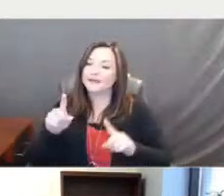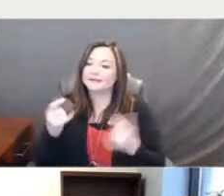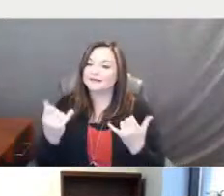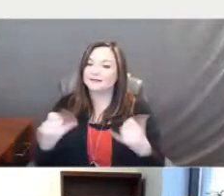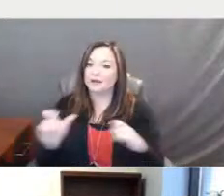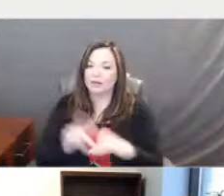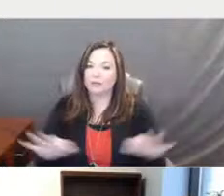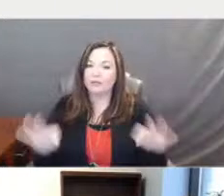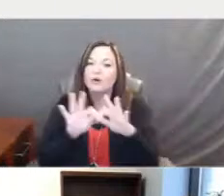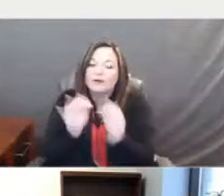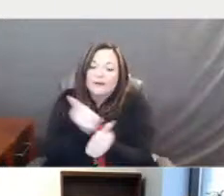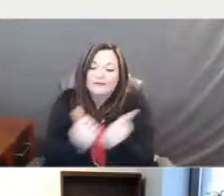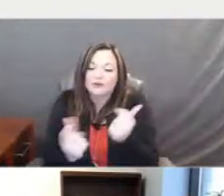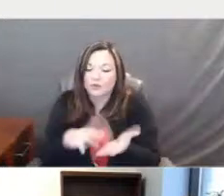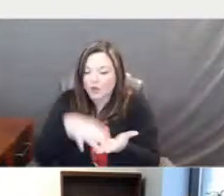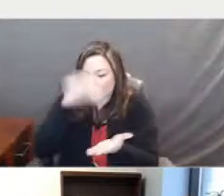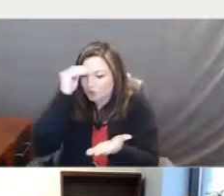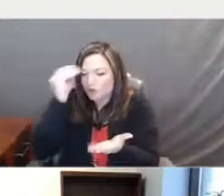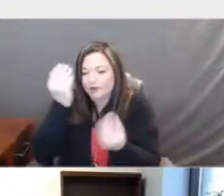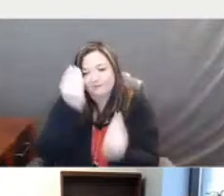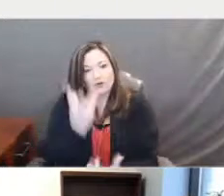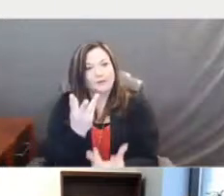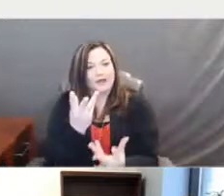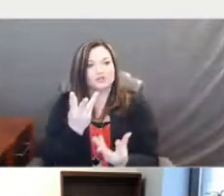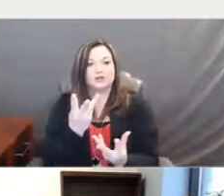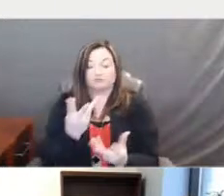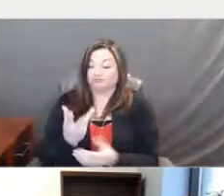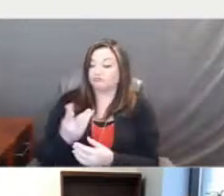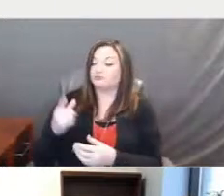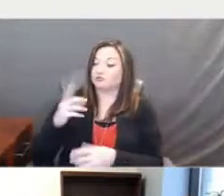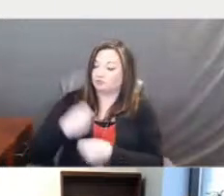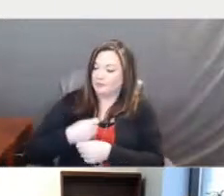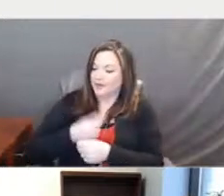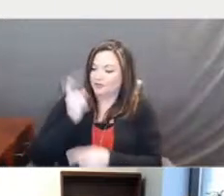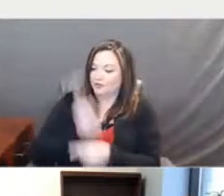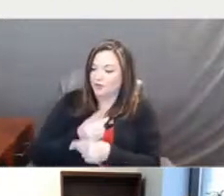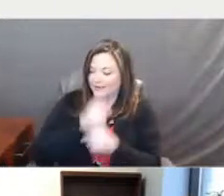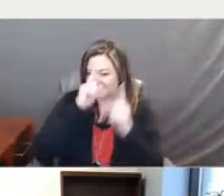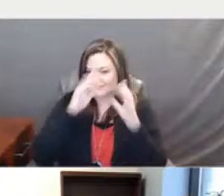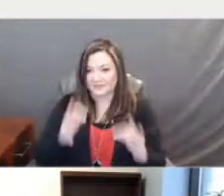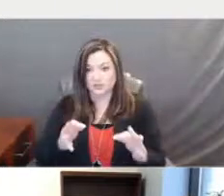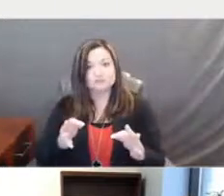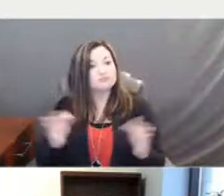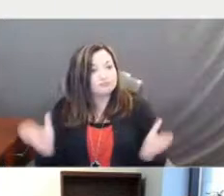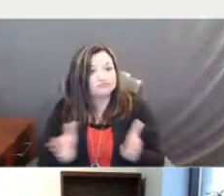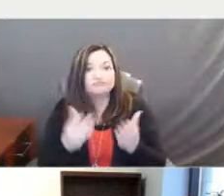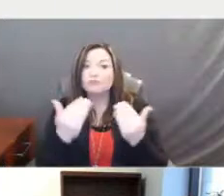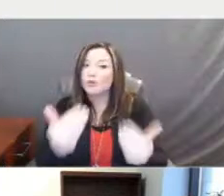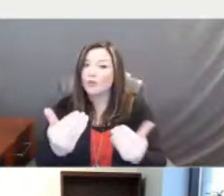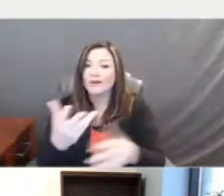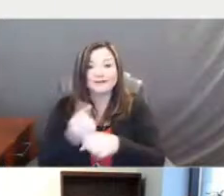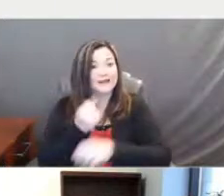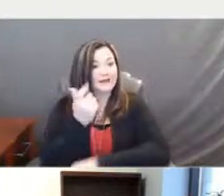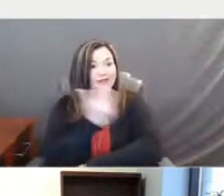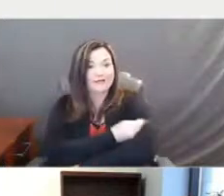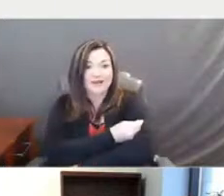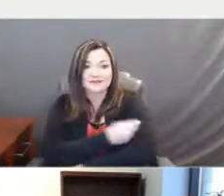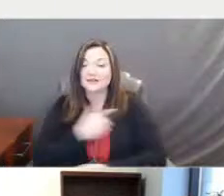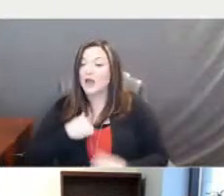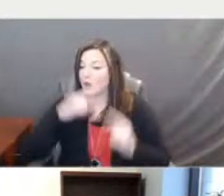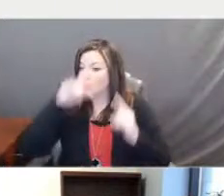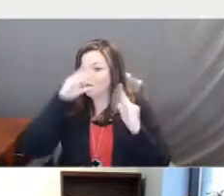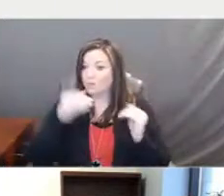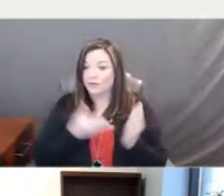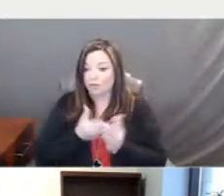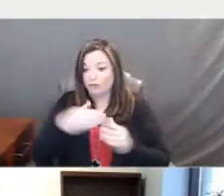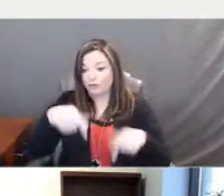everyone gain the information that they need to make the right decision. I strongly encourage people to get the vaccine. And I hope through this town